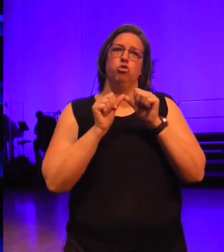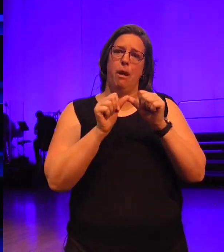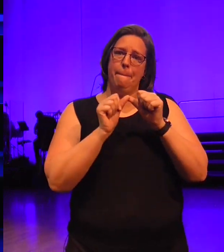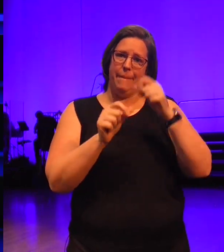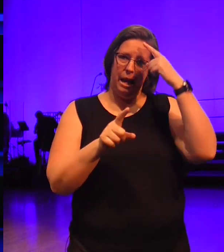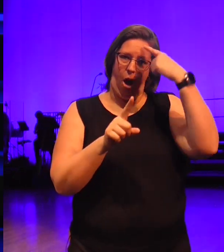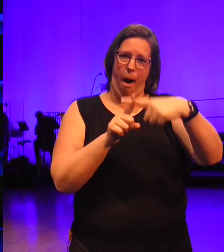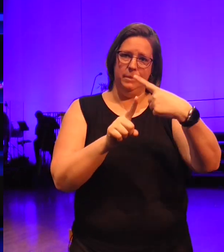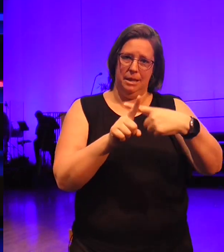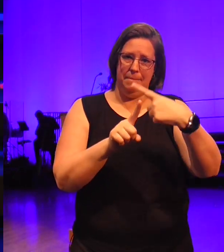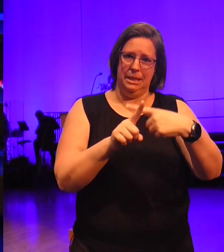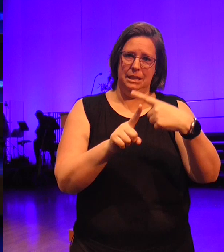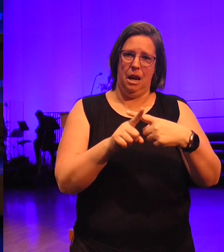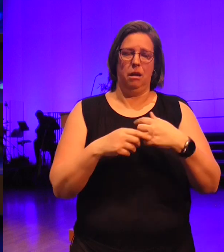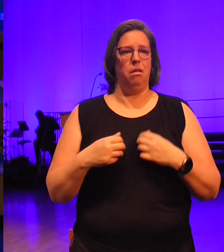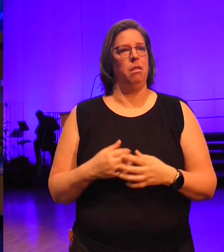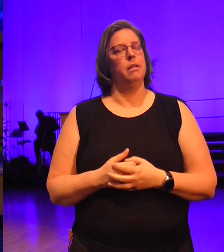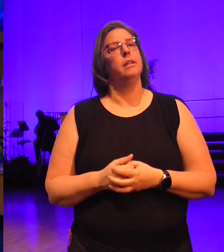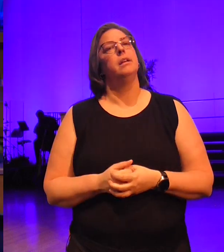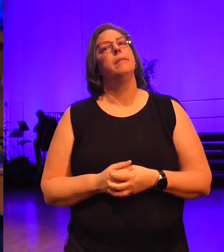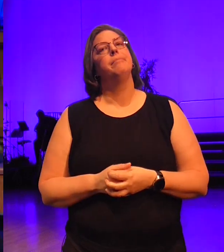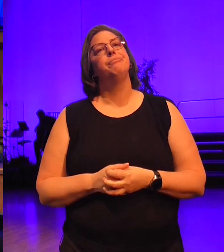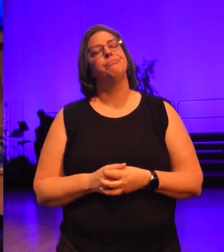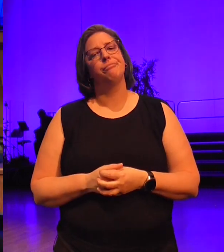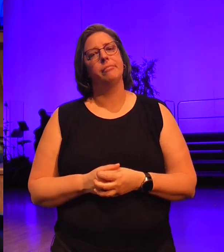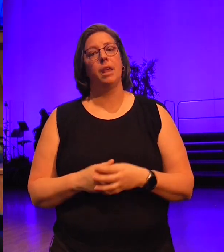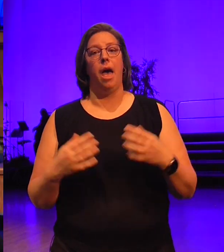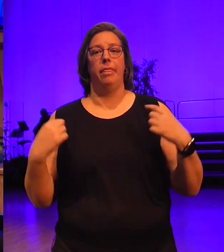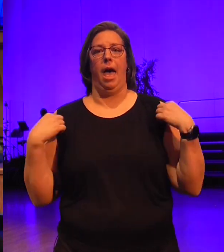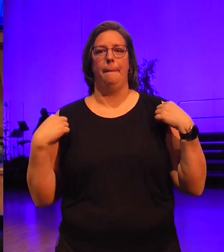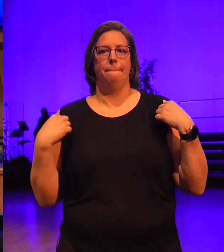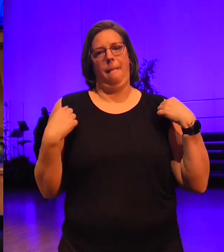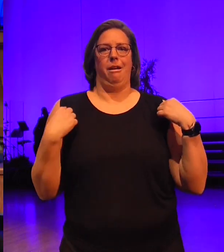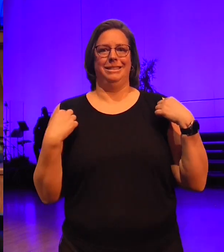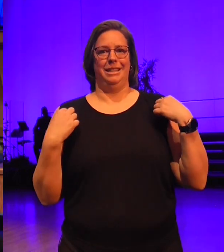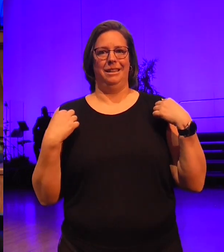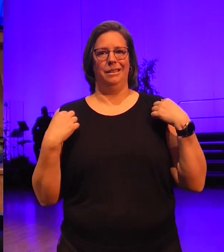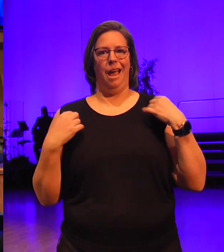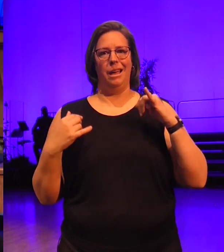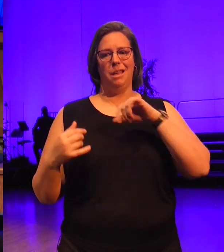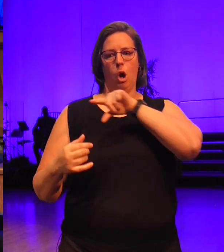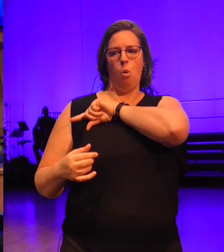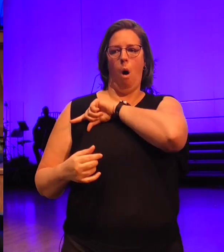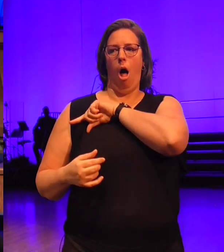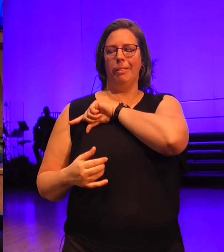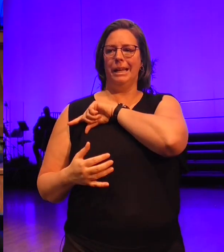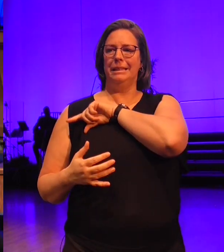know this kind of stuff is going on. And moxie is that a quality that's like a defiant